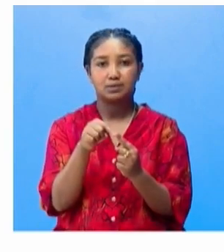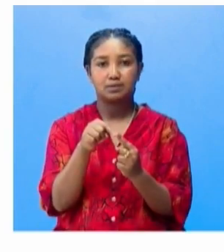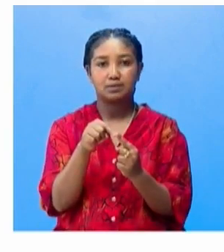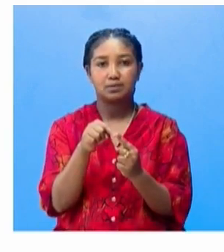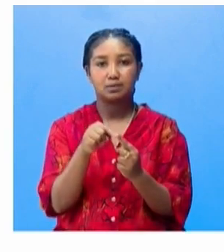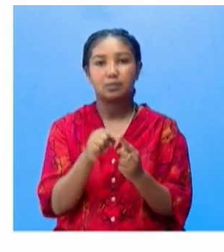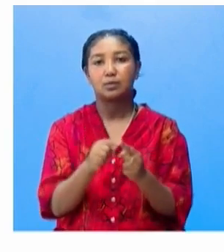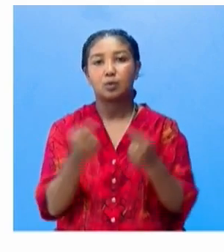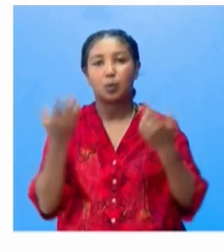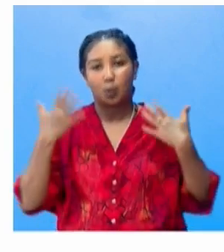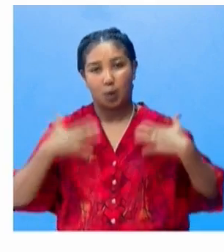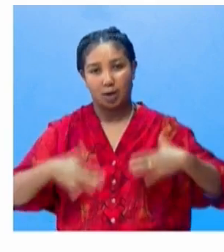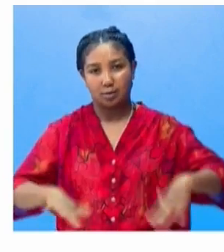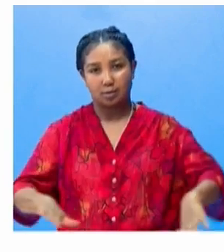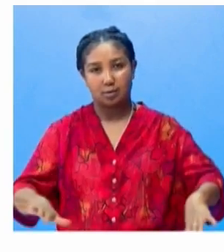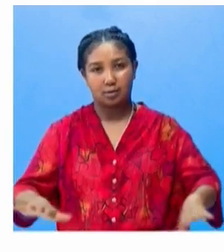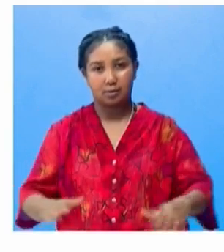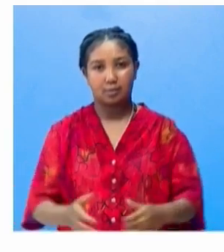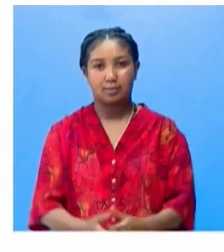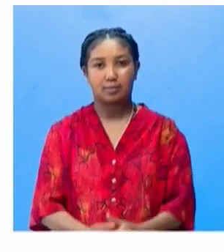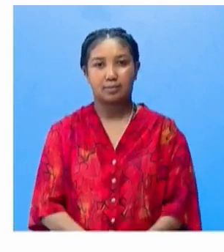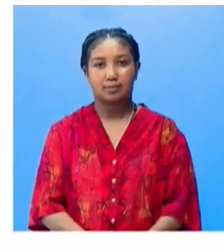wear